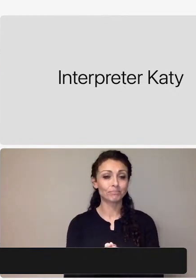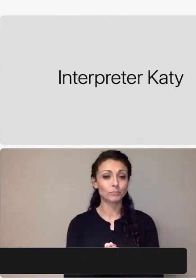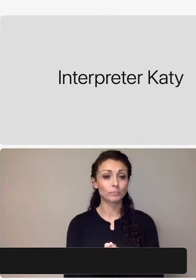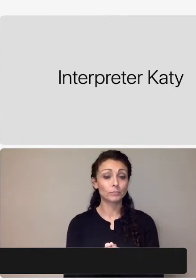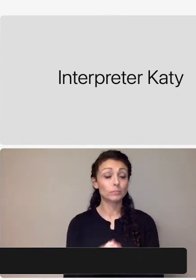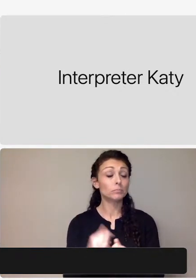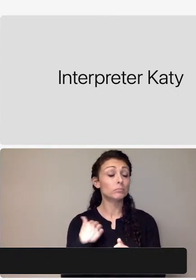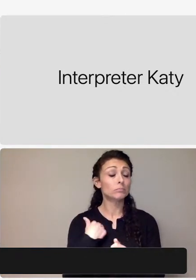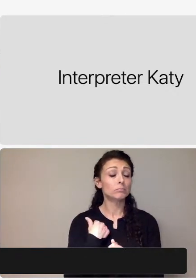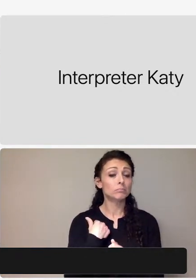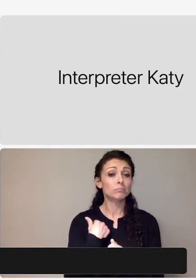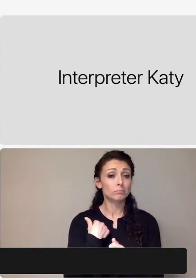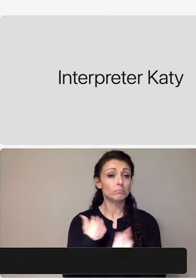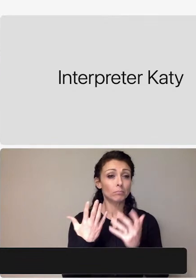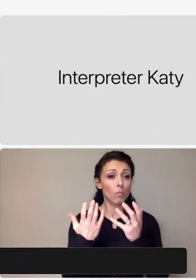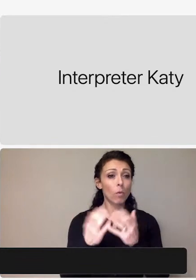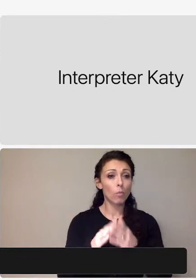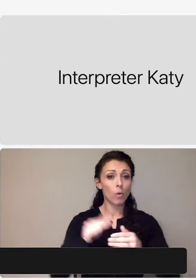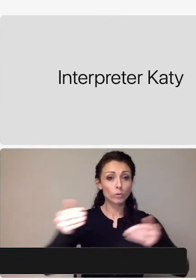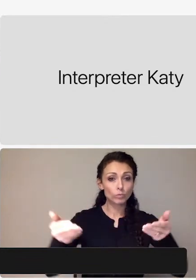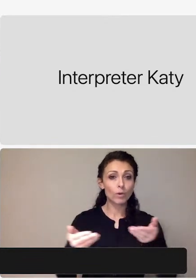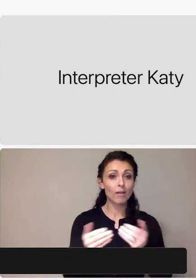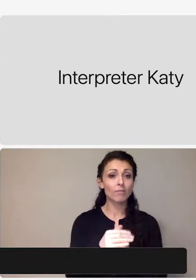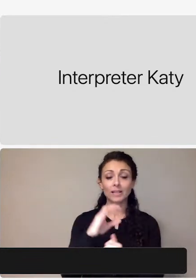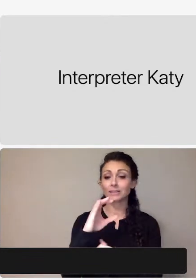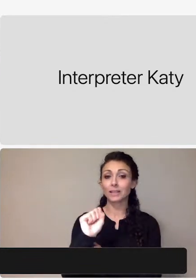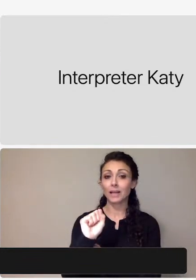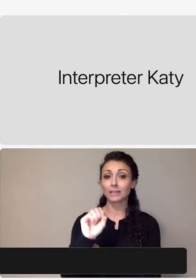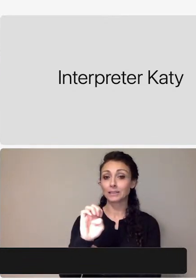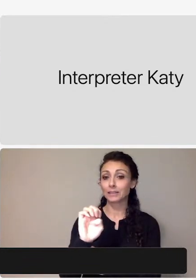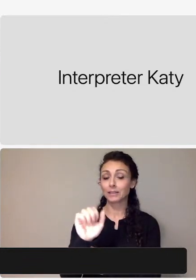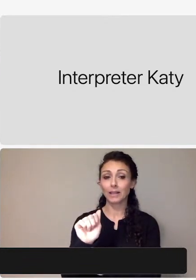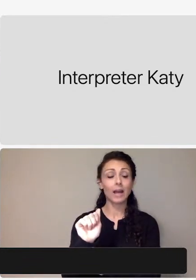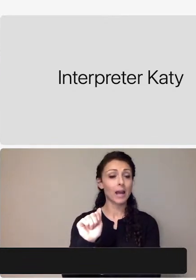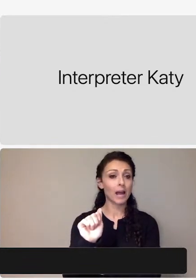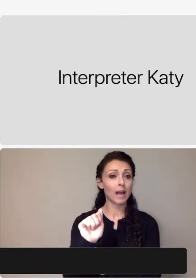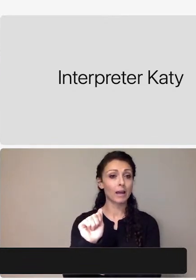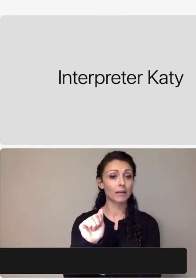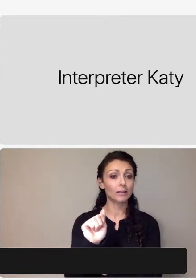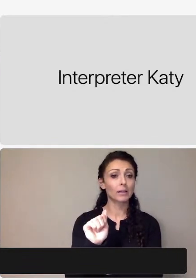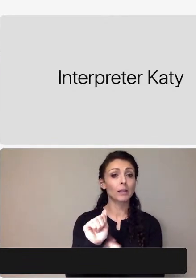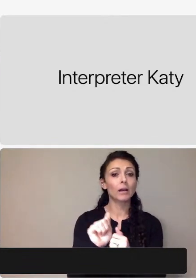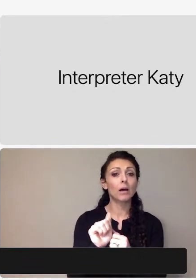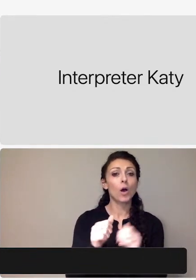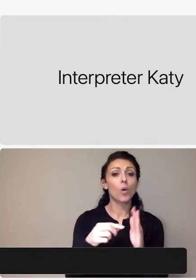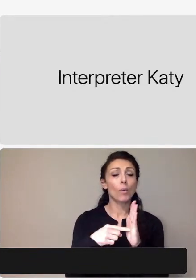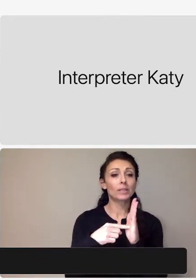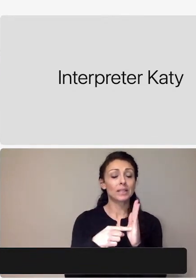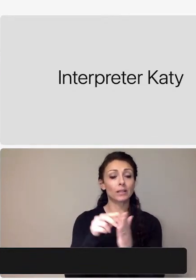i would like to invite csea representative to read out the sunshine articles